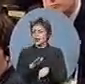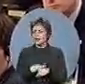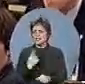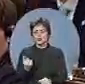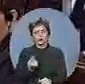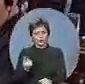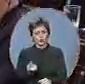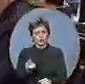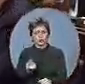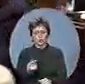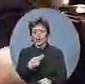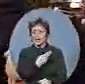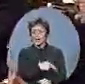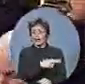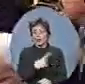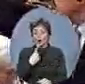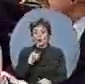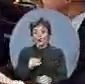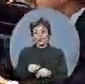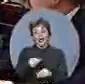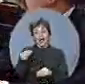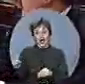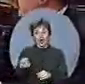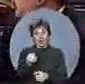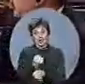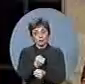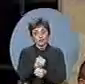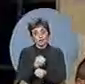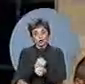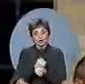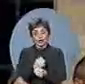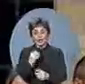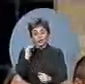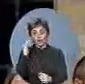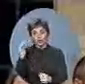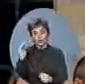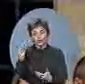current arrangements. Honourable Member for Longueuil, Pierre Boucher.